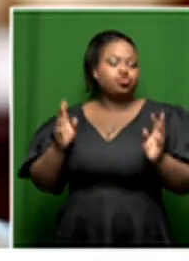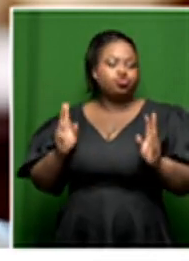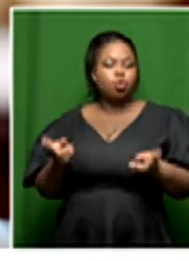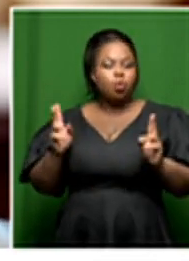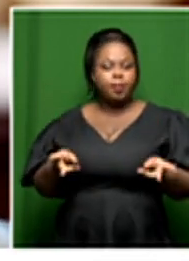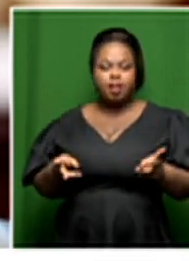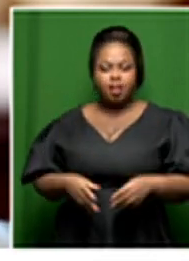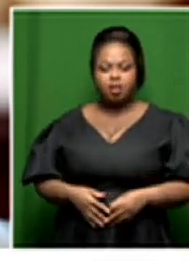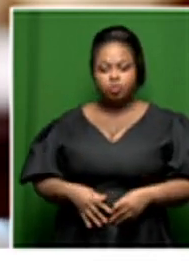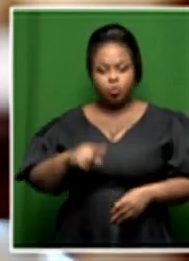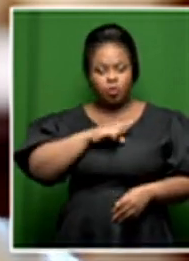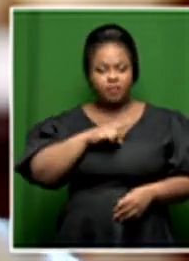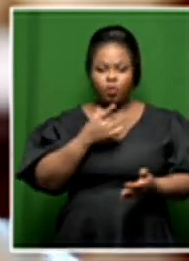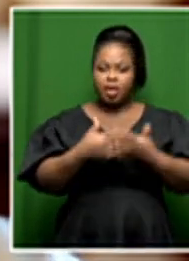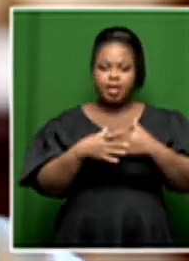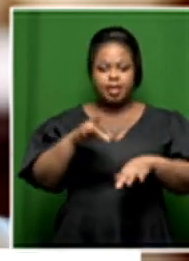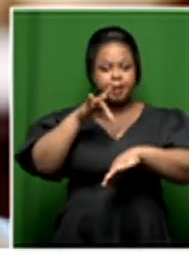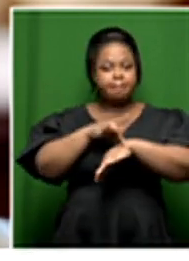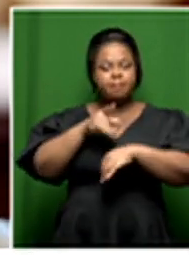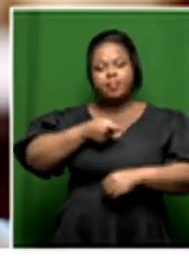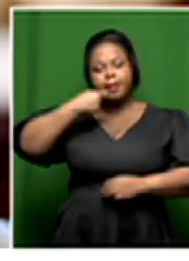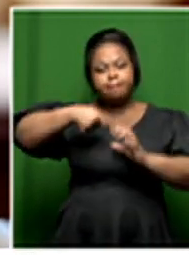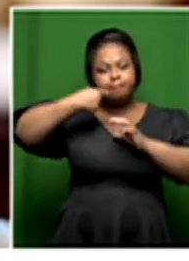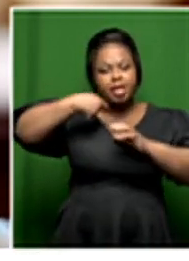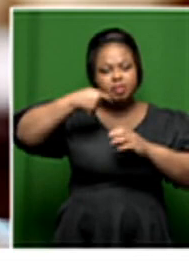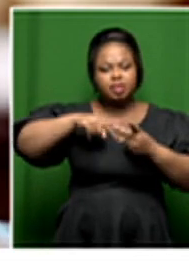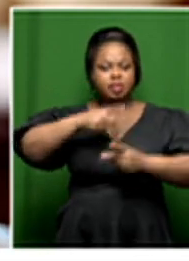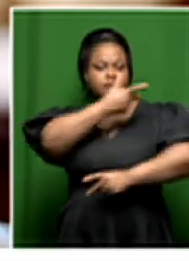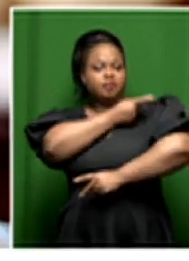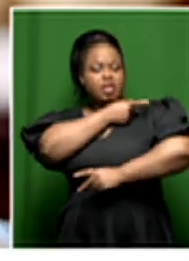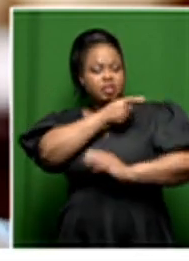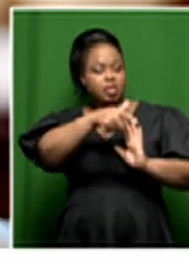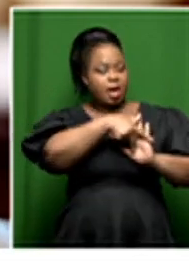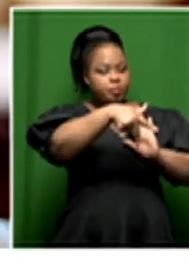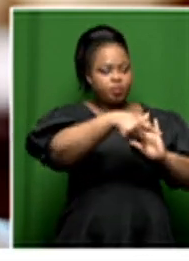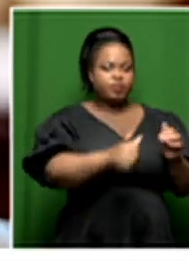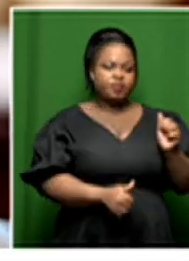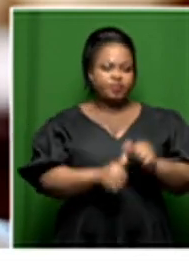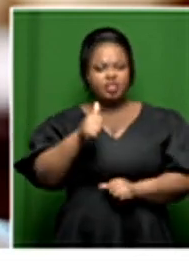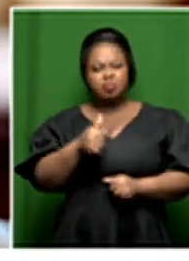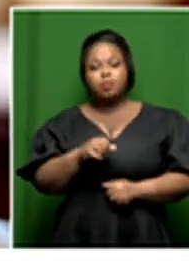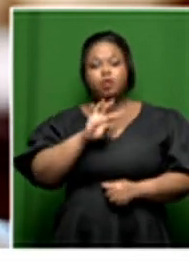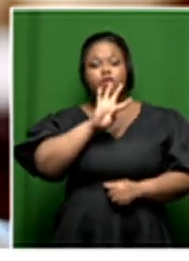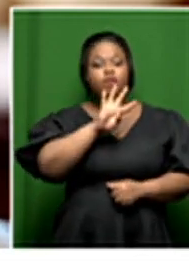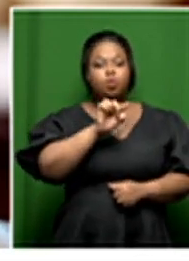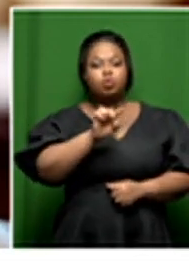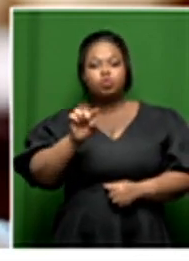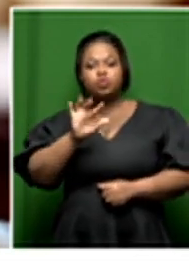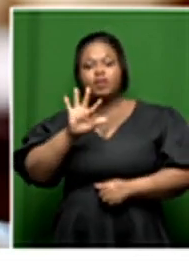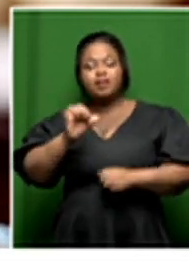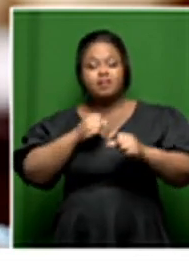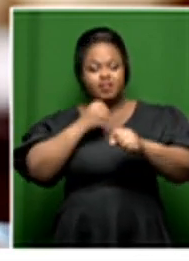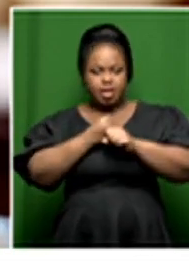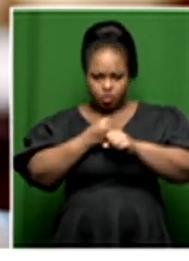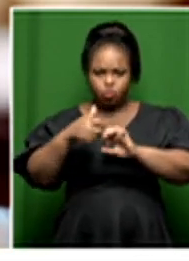Ordinarily, when medicines and vaccines are approved, it takes a better part of 4 to 5 years to get such approval